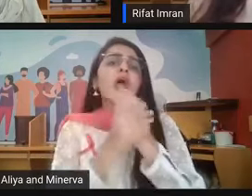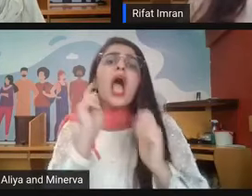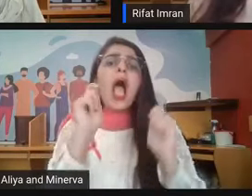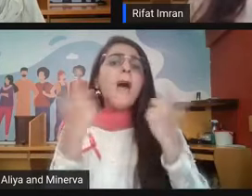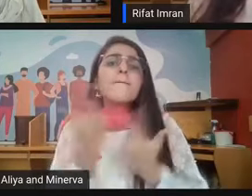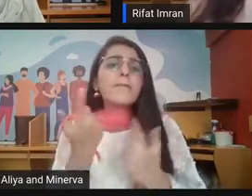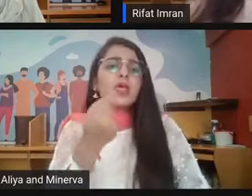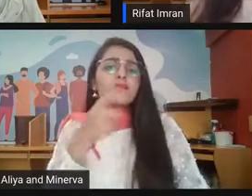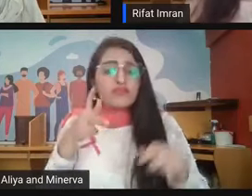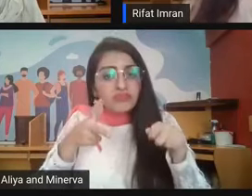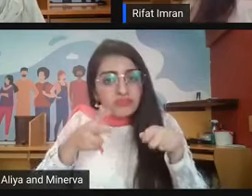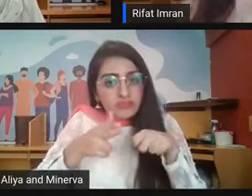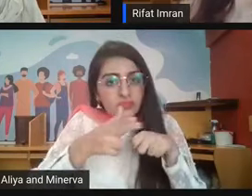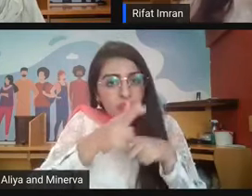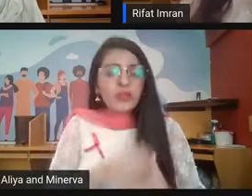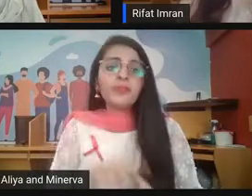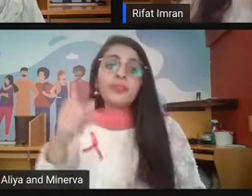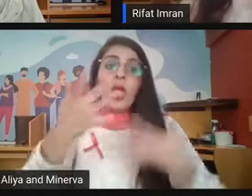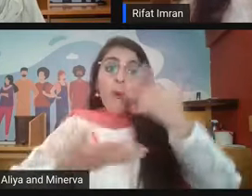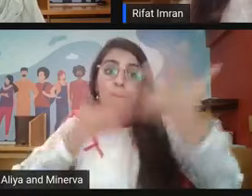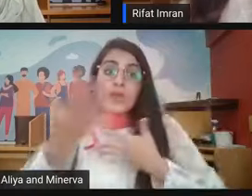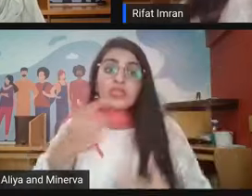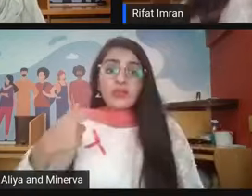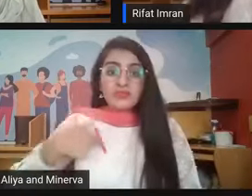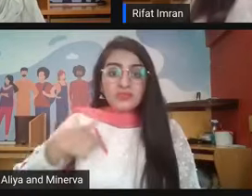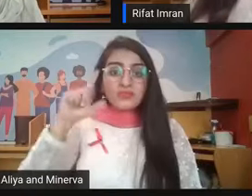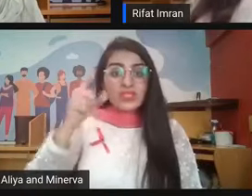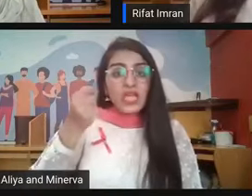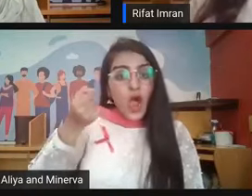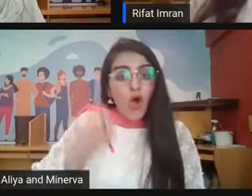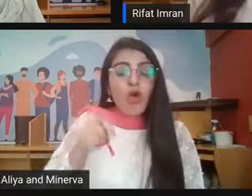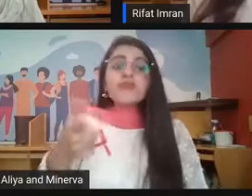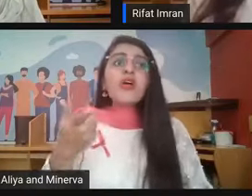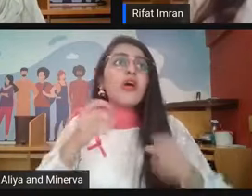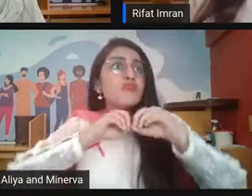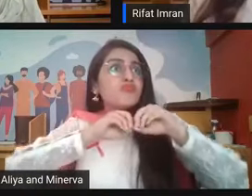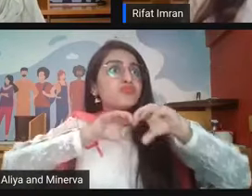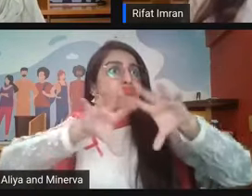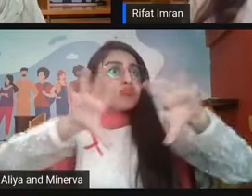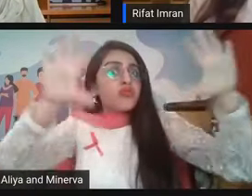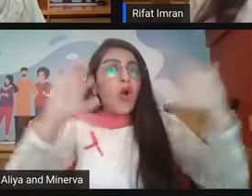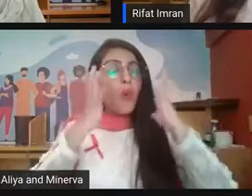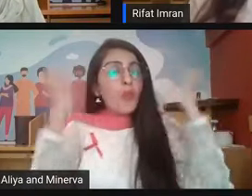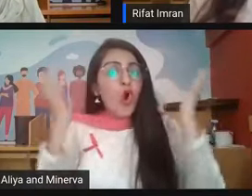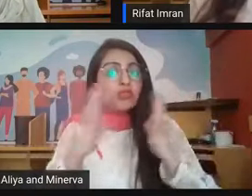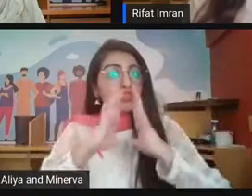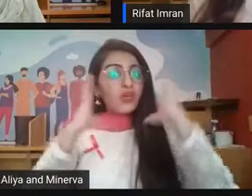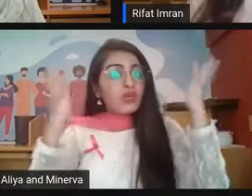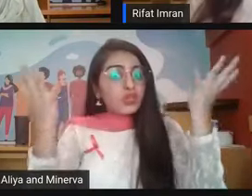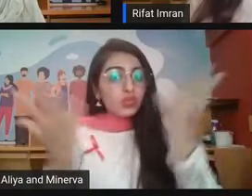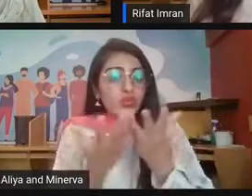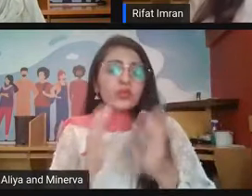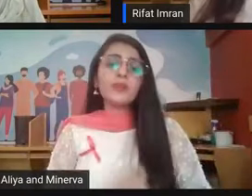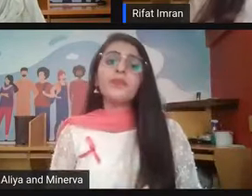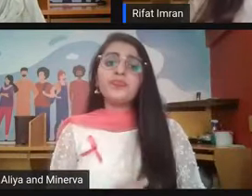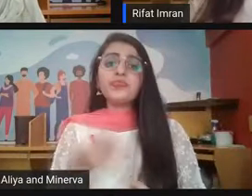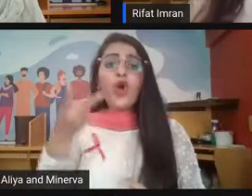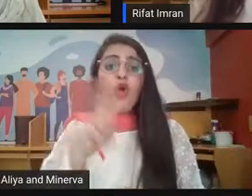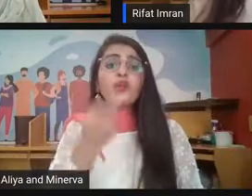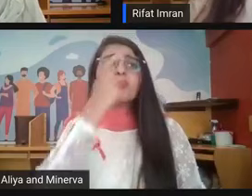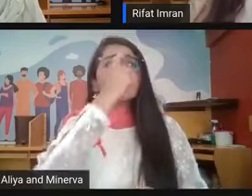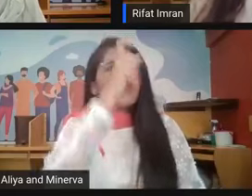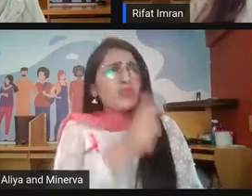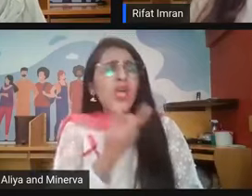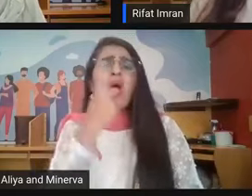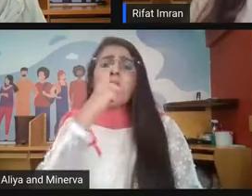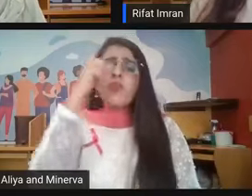about cancer, as breast cancer itself is one of the most common cancers in the world that men and women